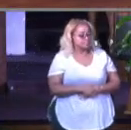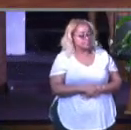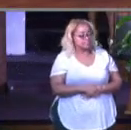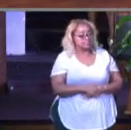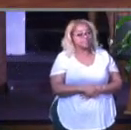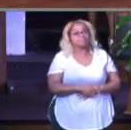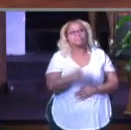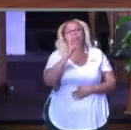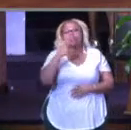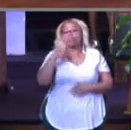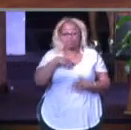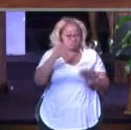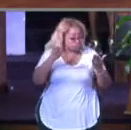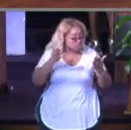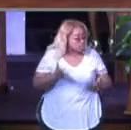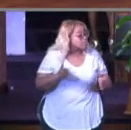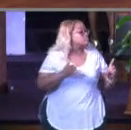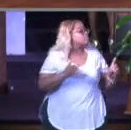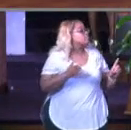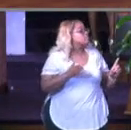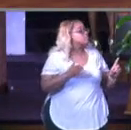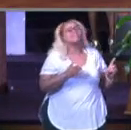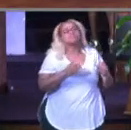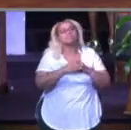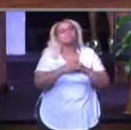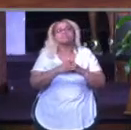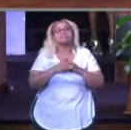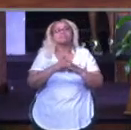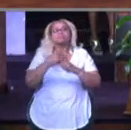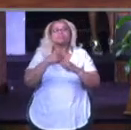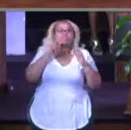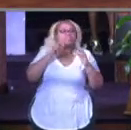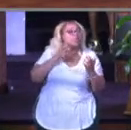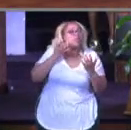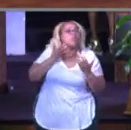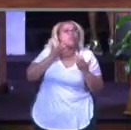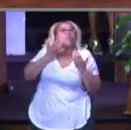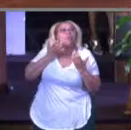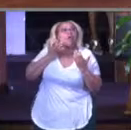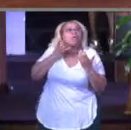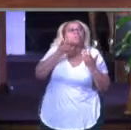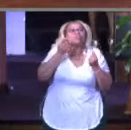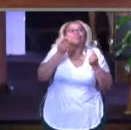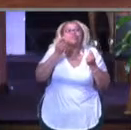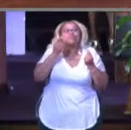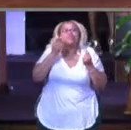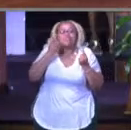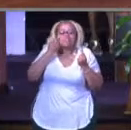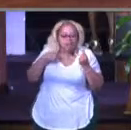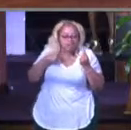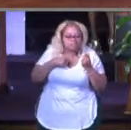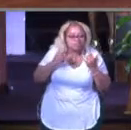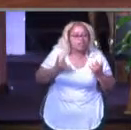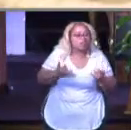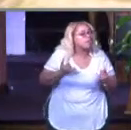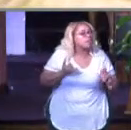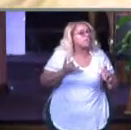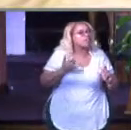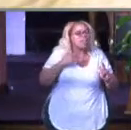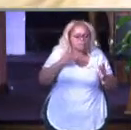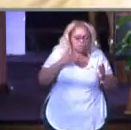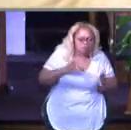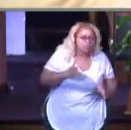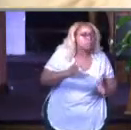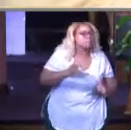So God, we your servants are sitting in anticipation of what you want to do for us right now. Have your